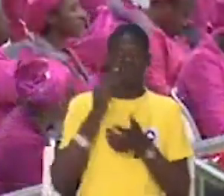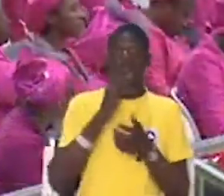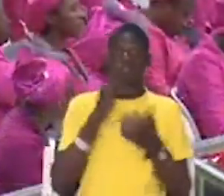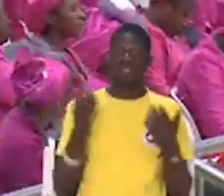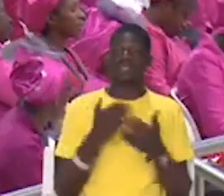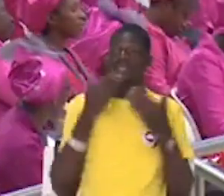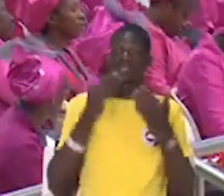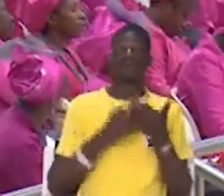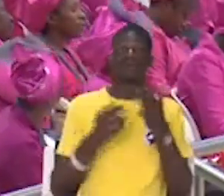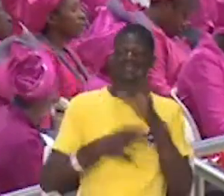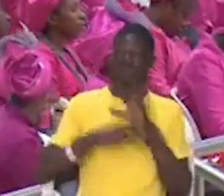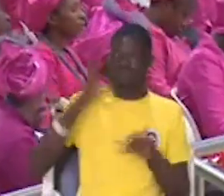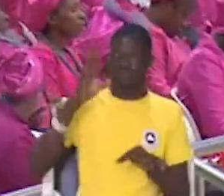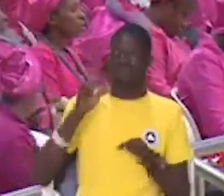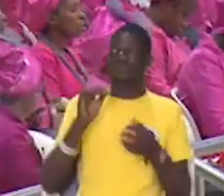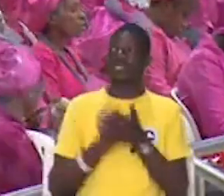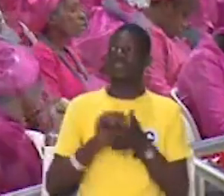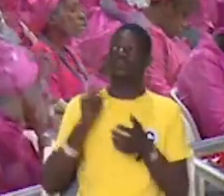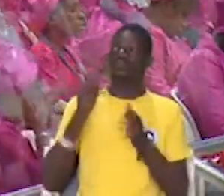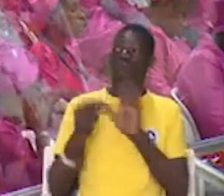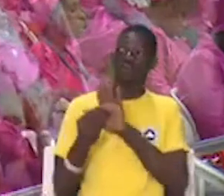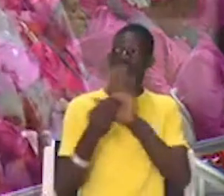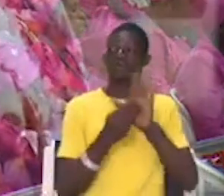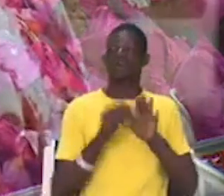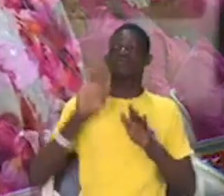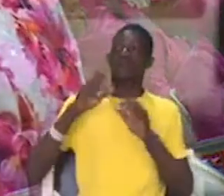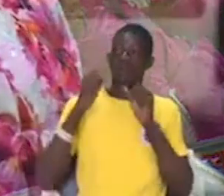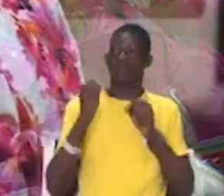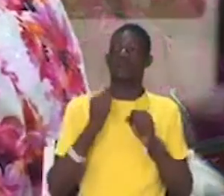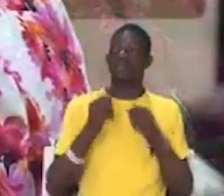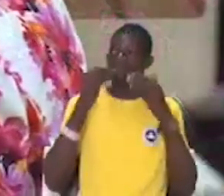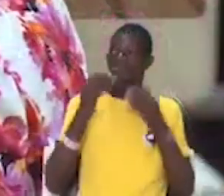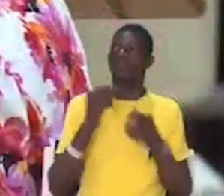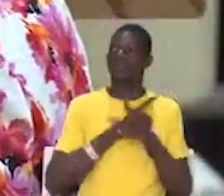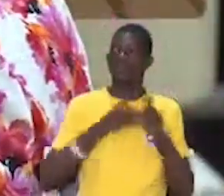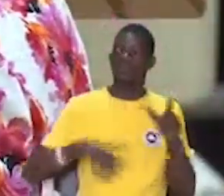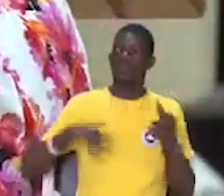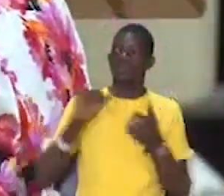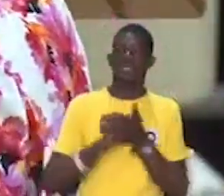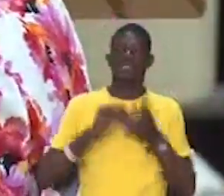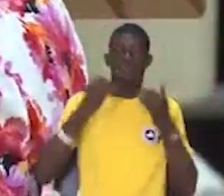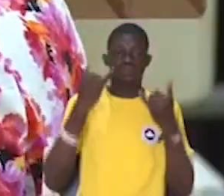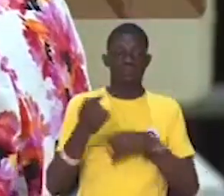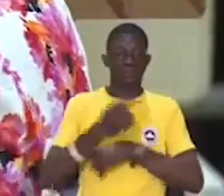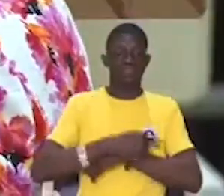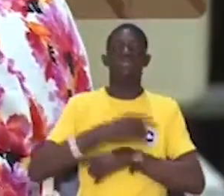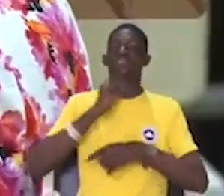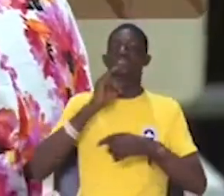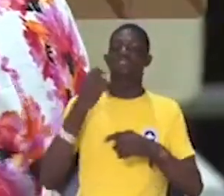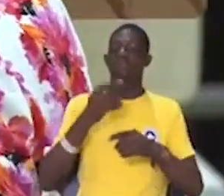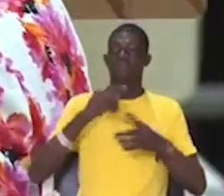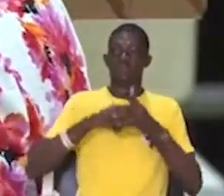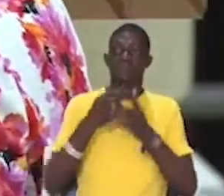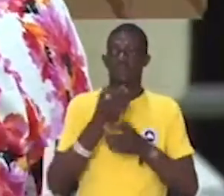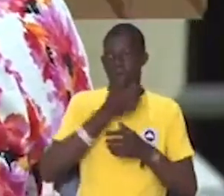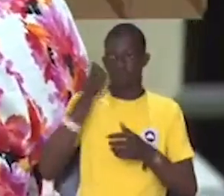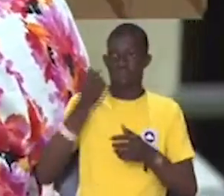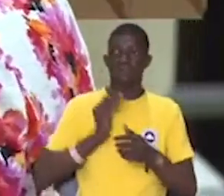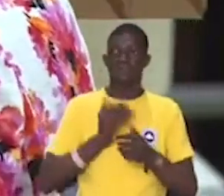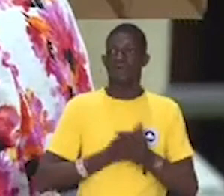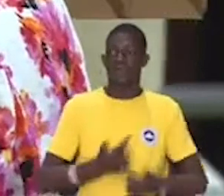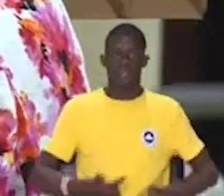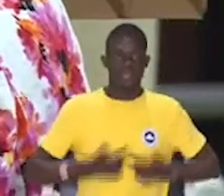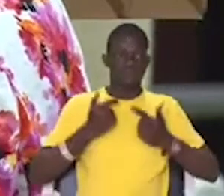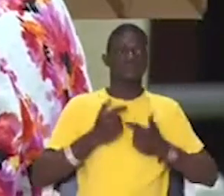Thank you, Holy Spirit, that you will manifest your power. Thank you, Lord, that tonight is the beginning of the best of the rest of our